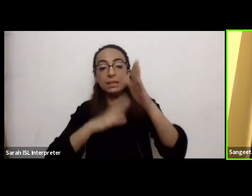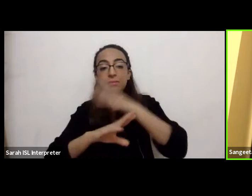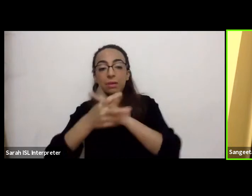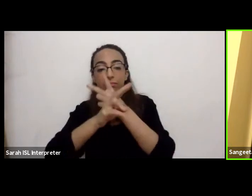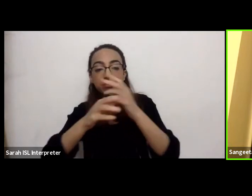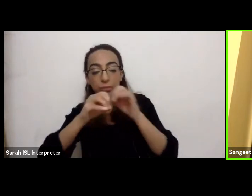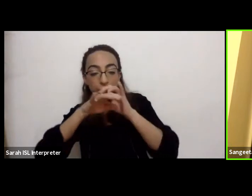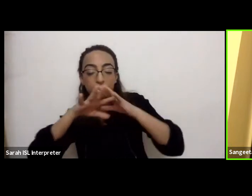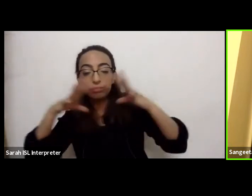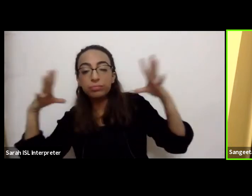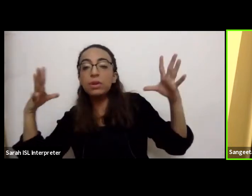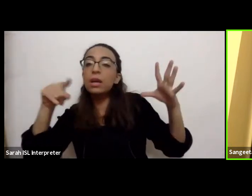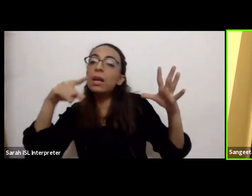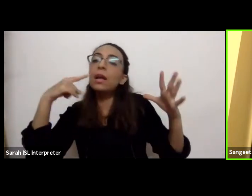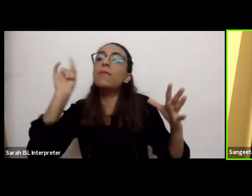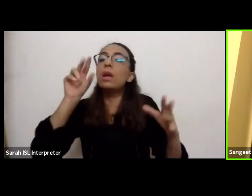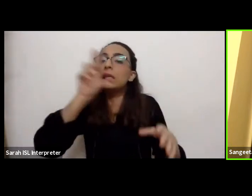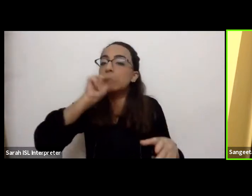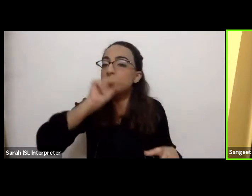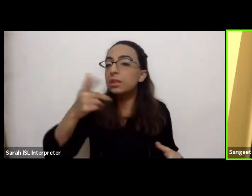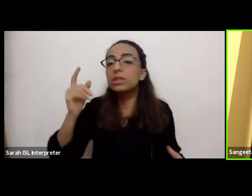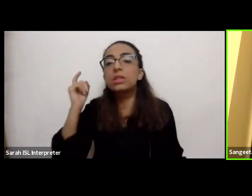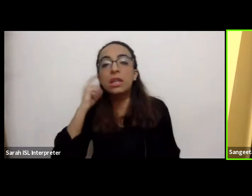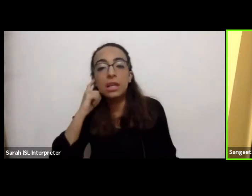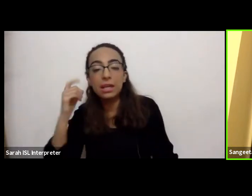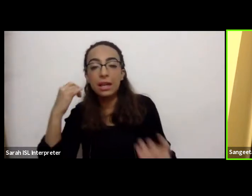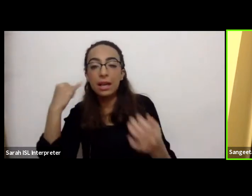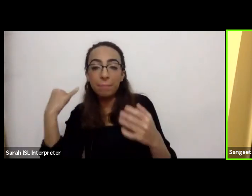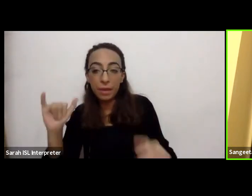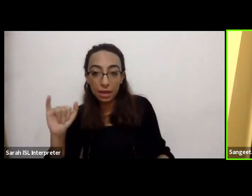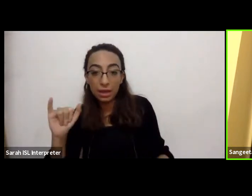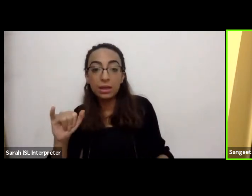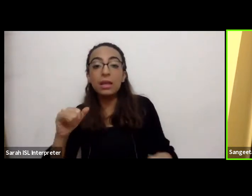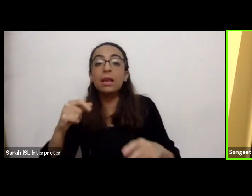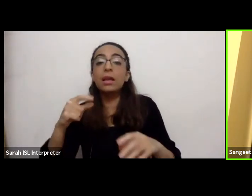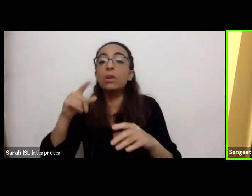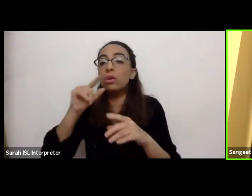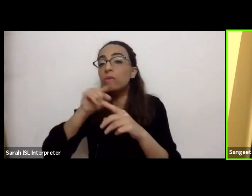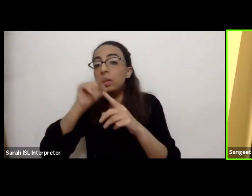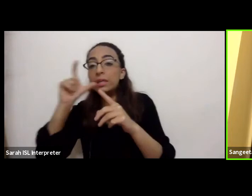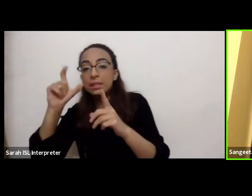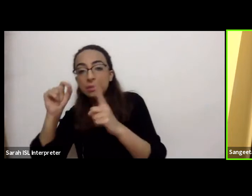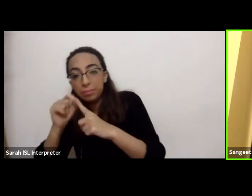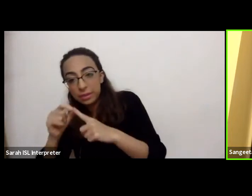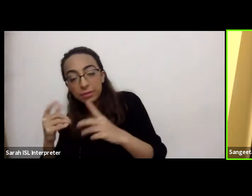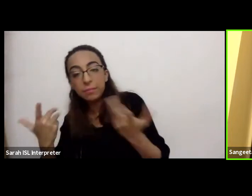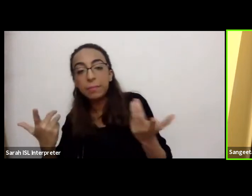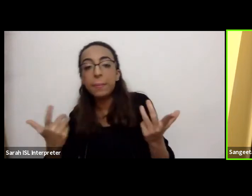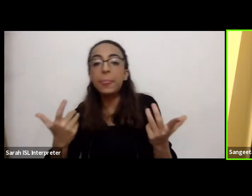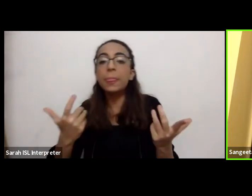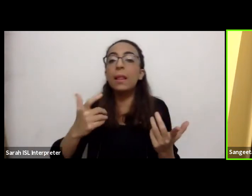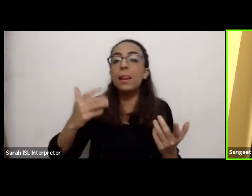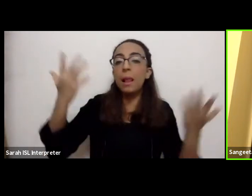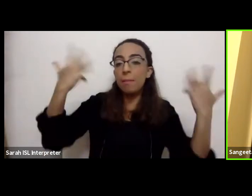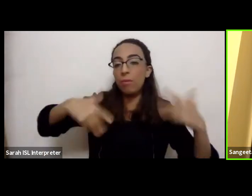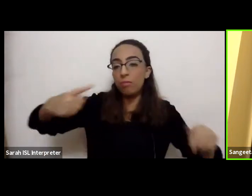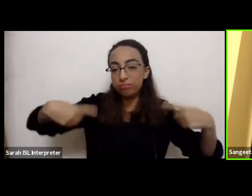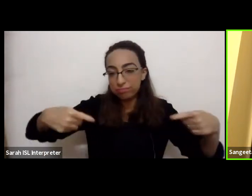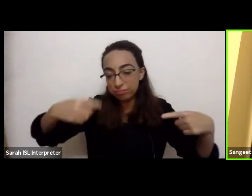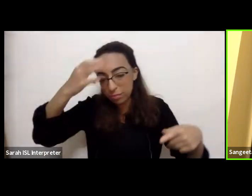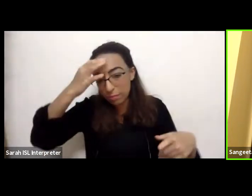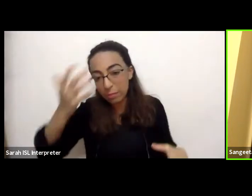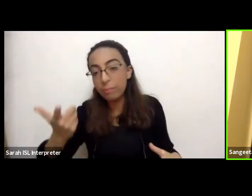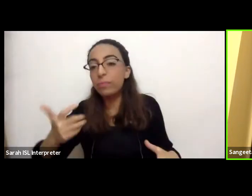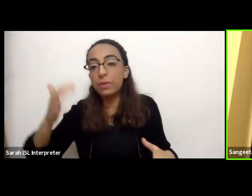spectrum, ranging from speech and hearing impaired to cerebral palsy, from locomotor disability